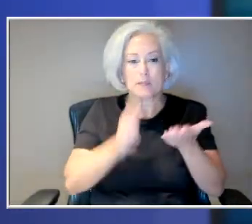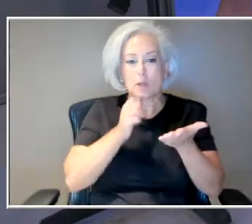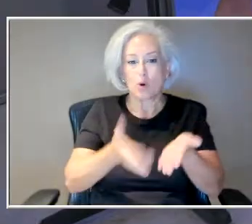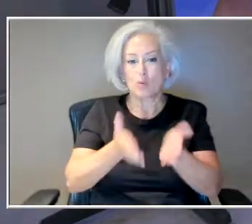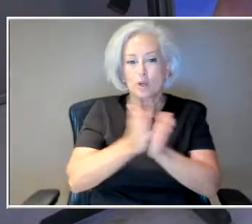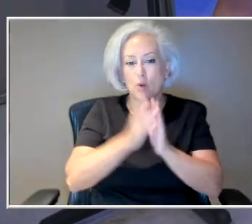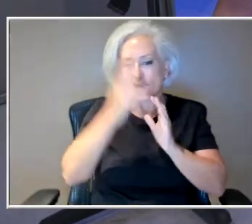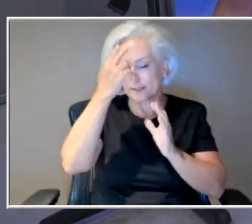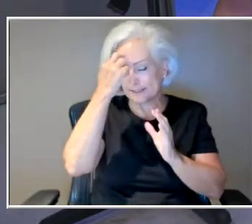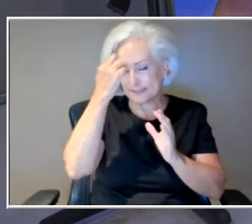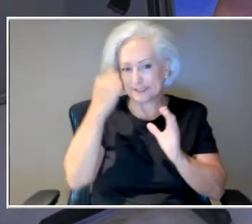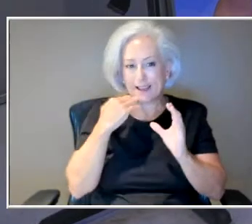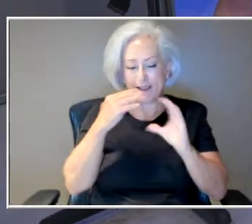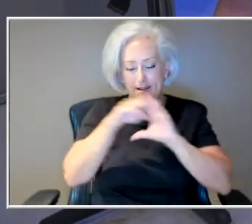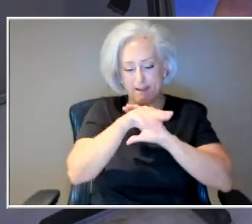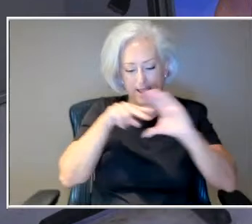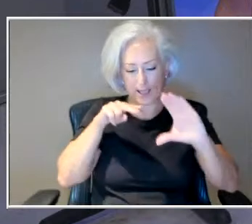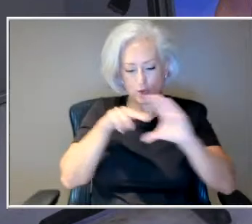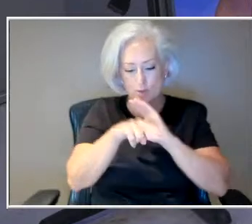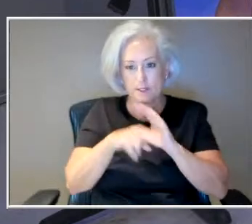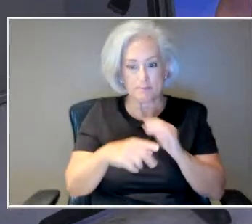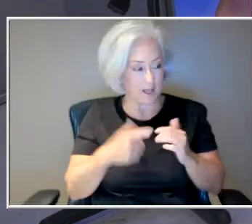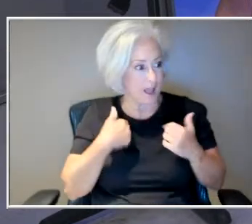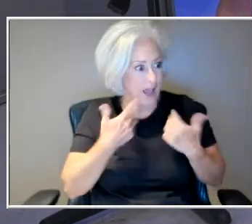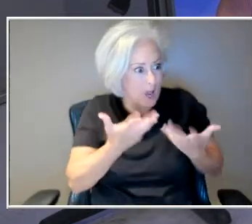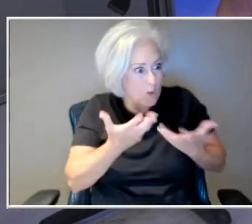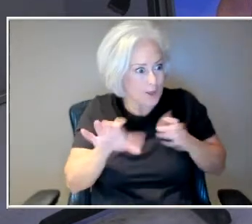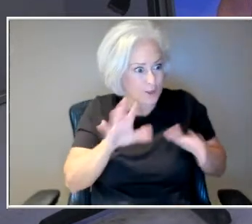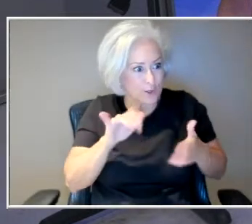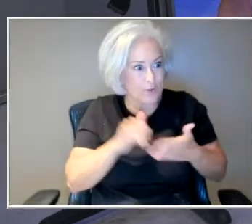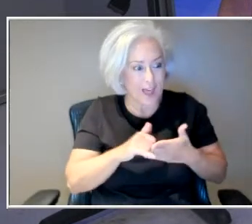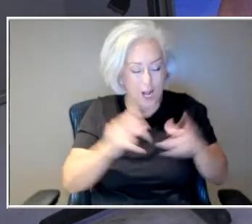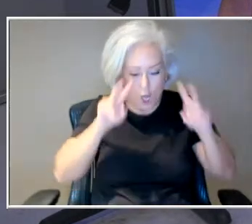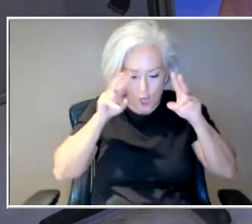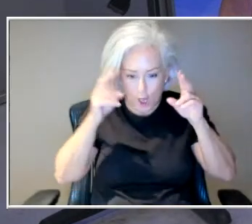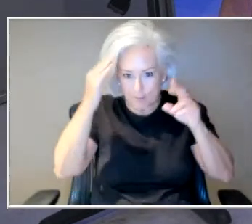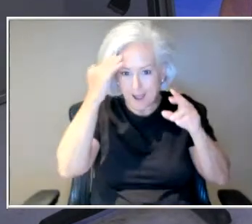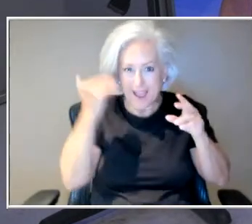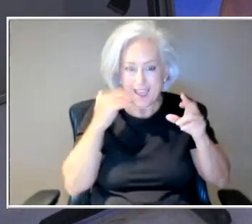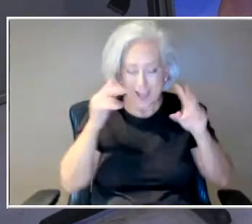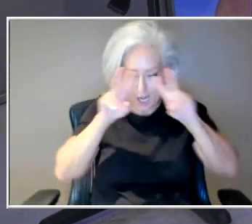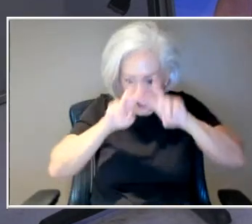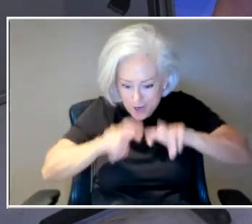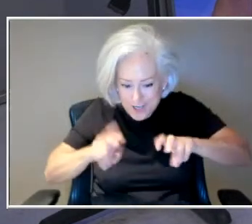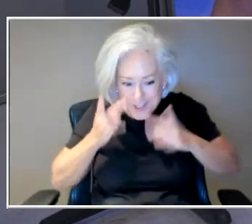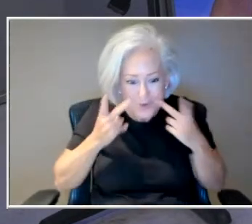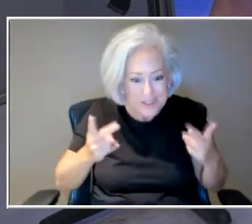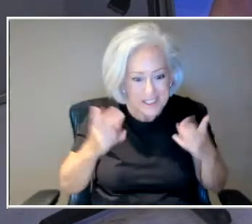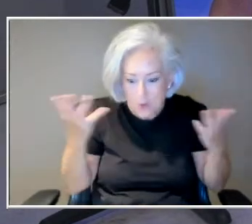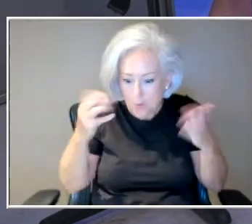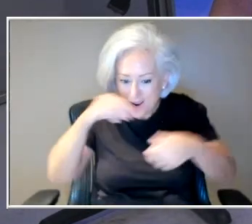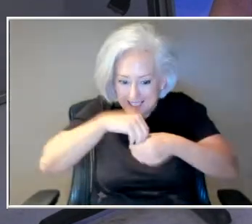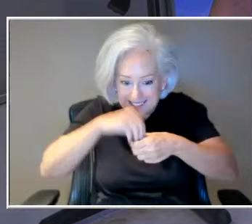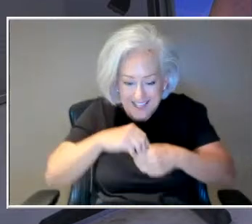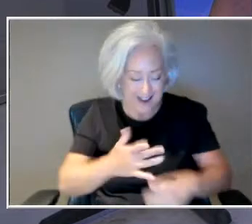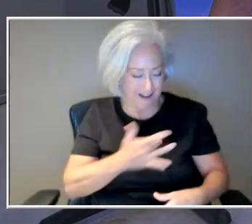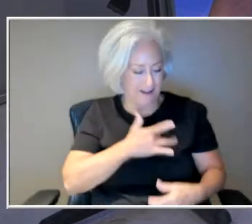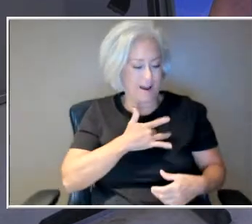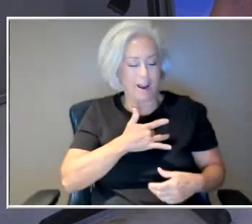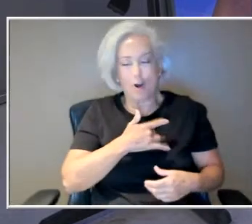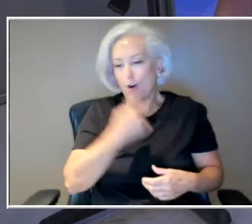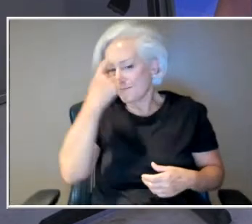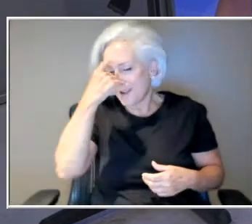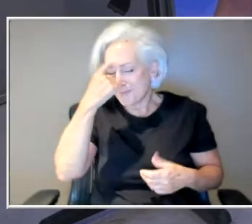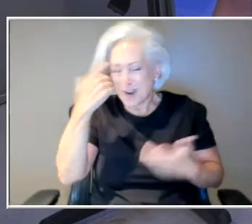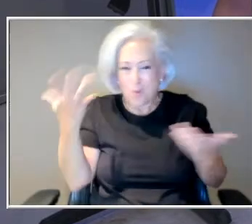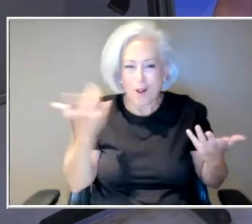want you to do that for me. When we were putting this together, I said, I want you to look inside my head. We all do. You know, you want to look. I want to know what the heart looks like and the brain looks like. But